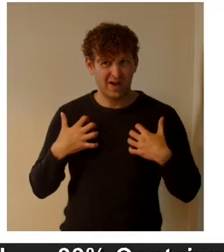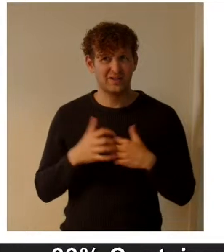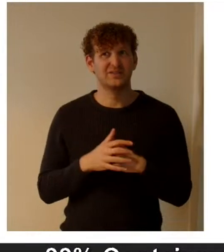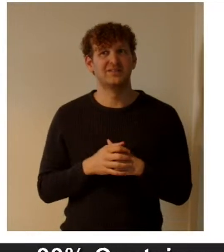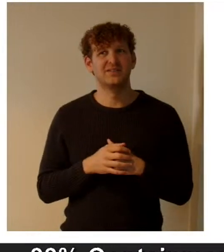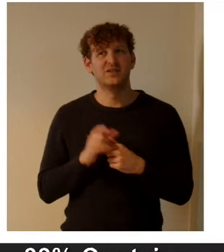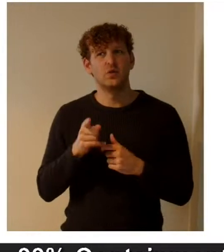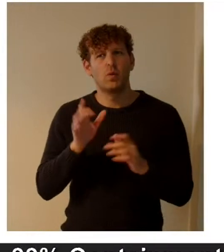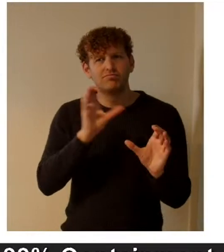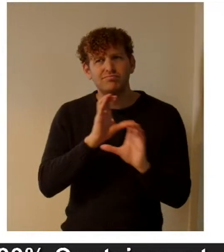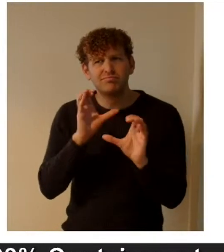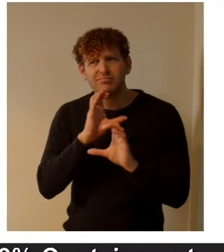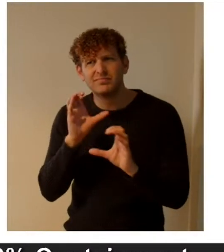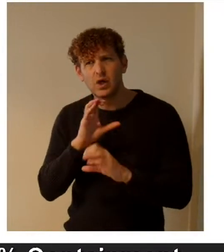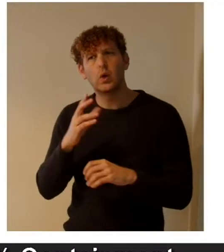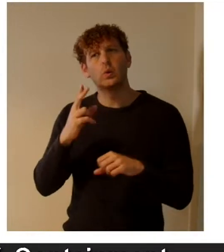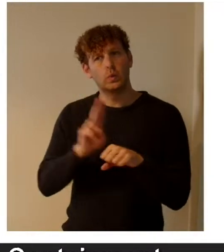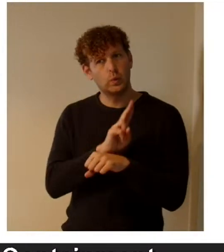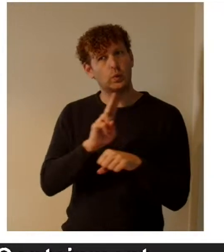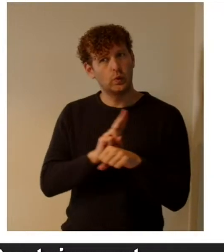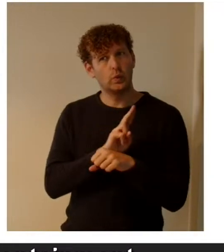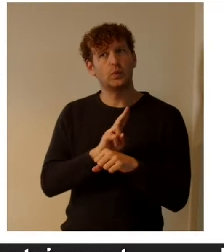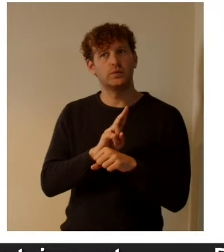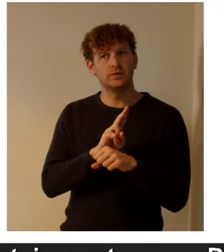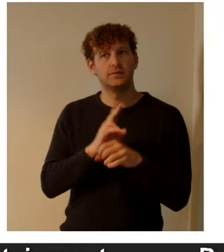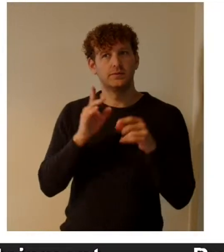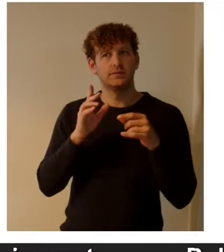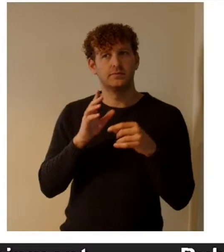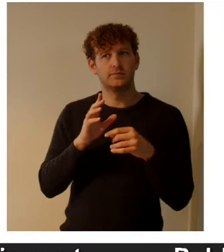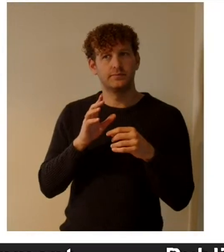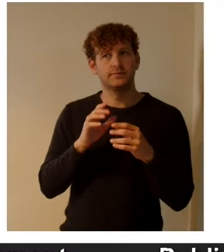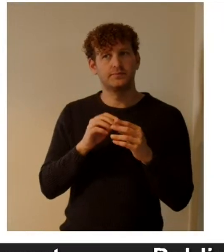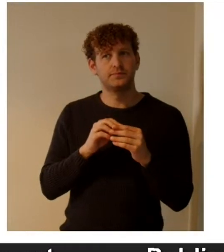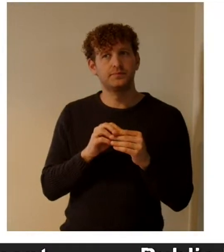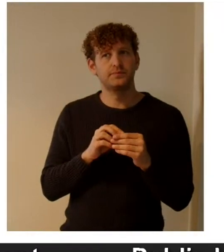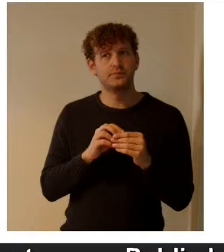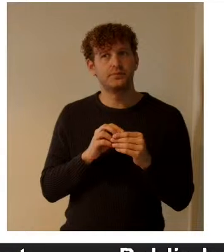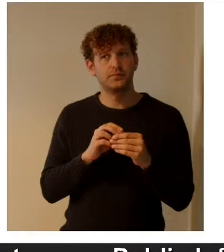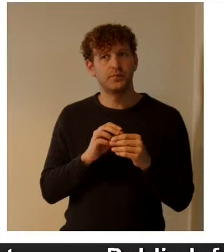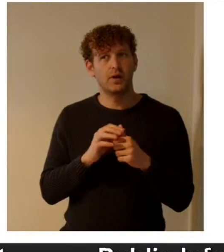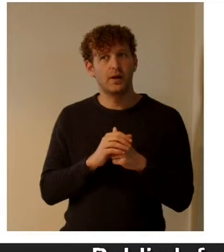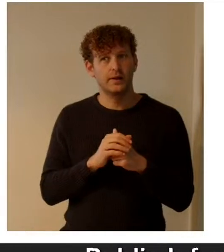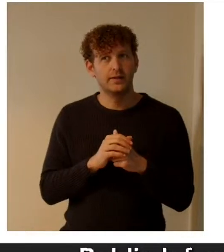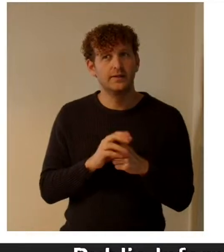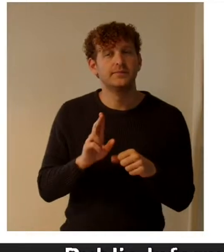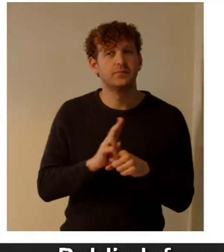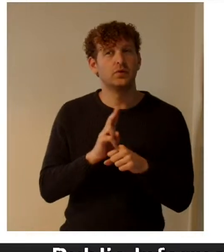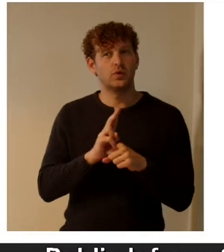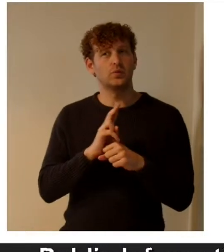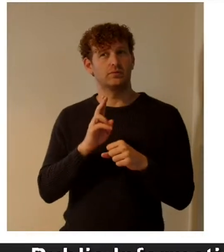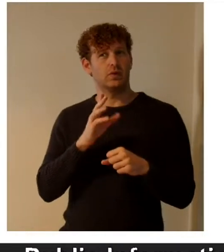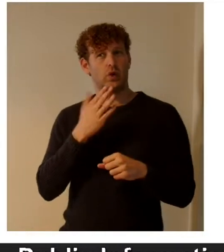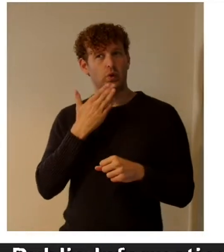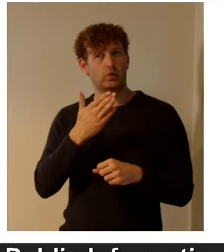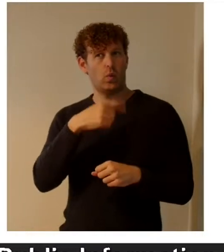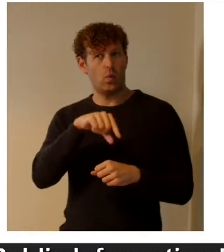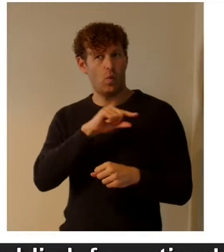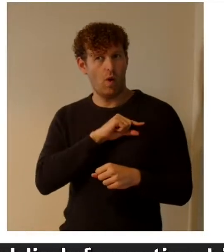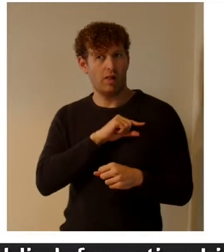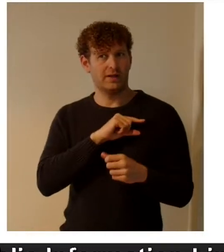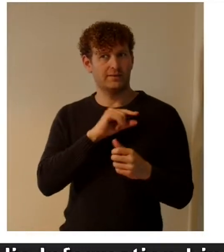that fire.airnow.gov map to find the better places, and thankfully today we're enjoying really good air quality. Thank